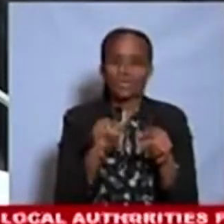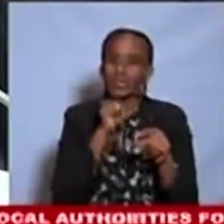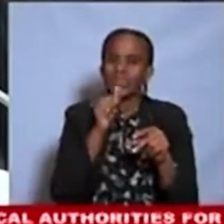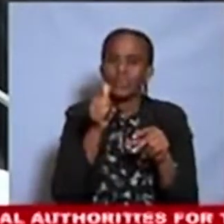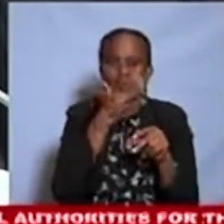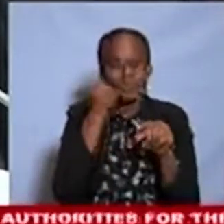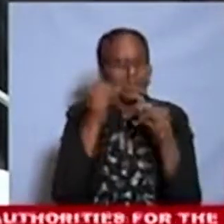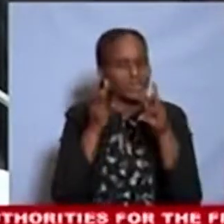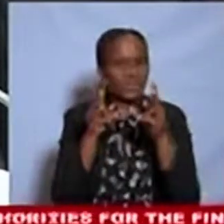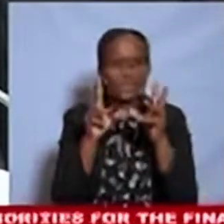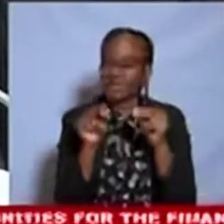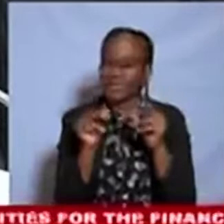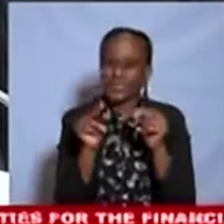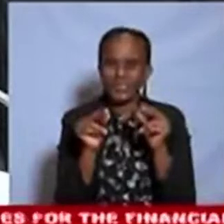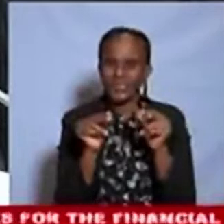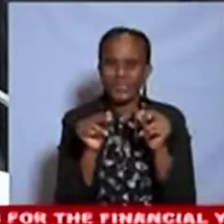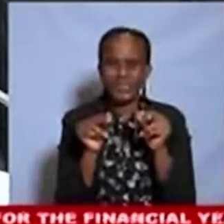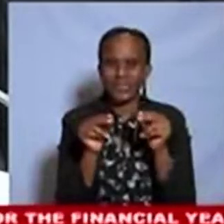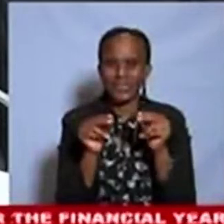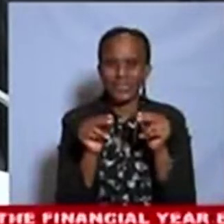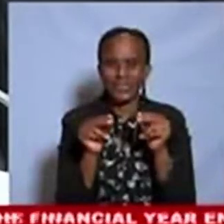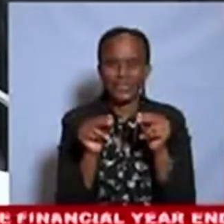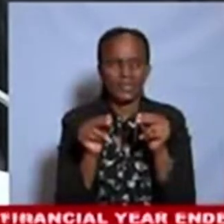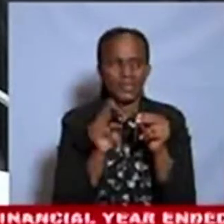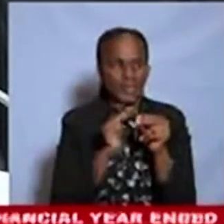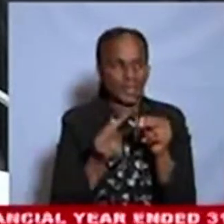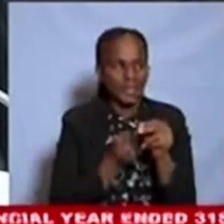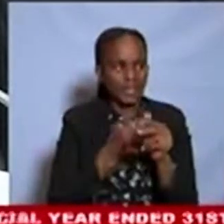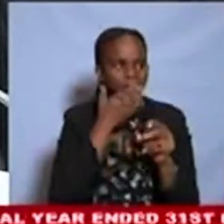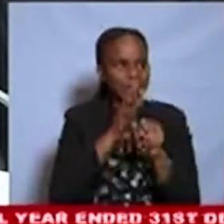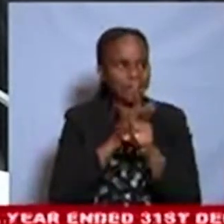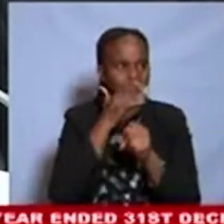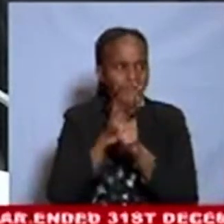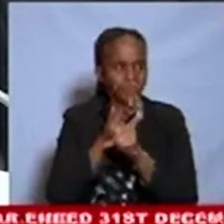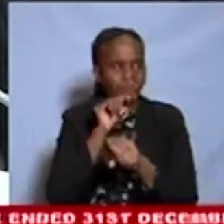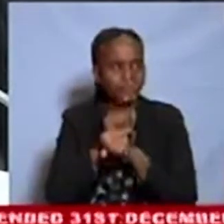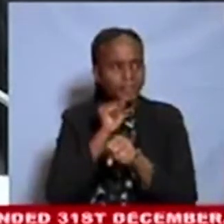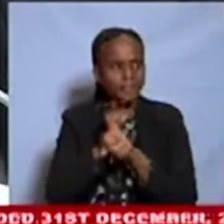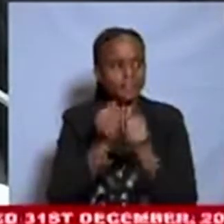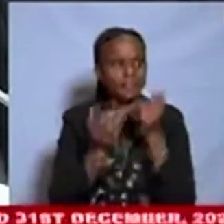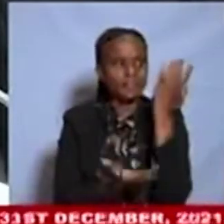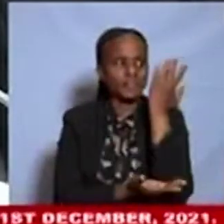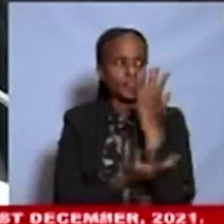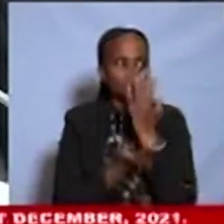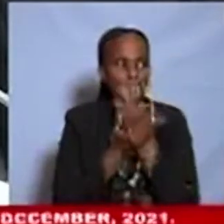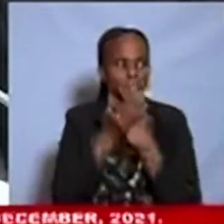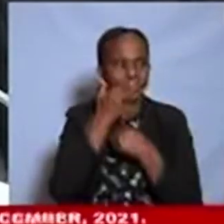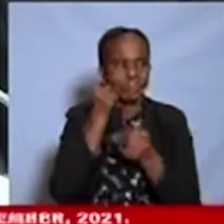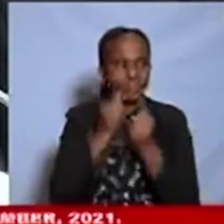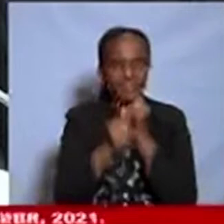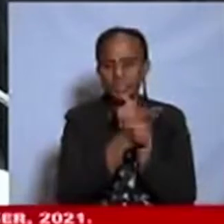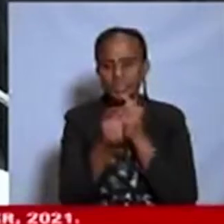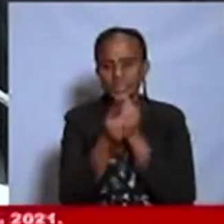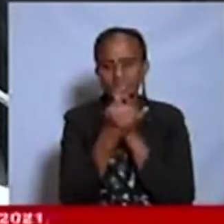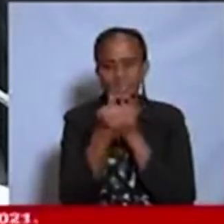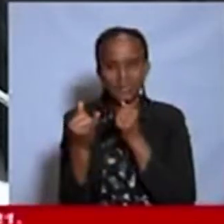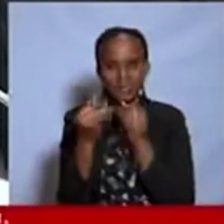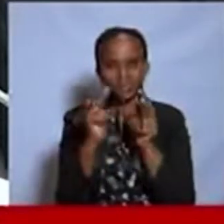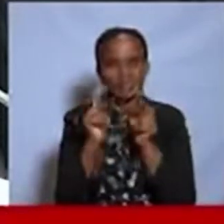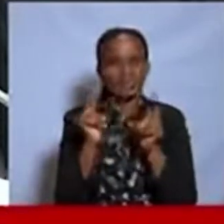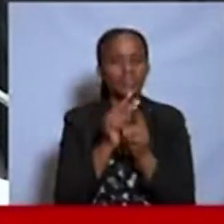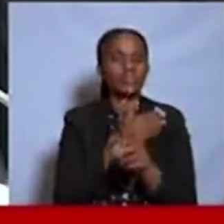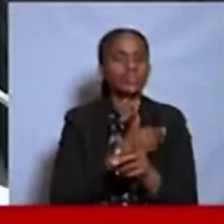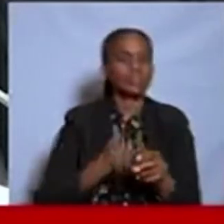and we pledge to this Honorable House, Chair, that because these issues are very serious that we are raising, and we appreciate